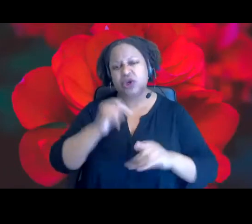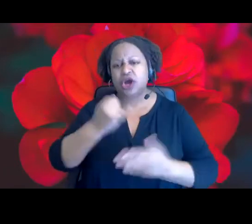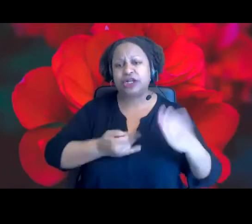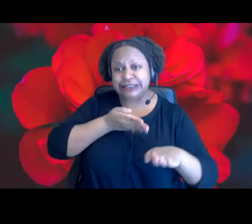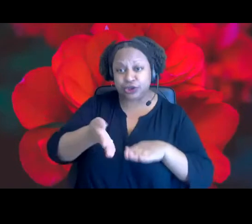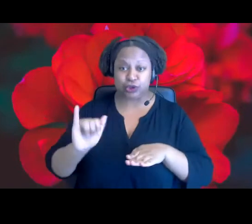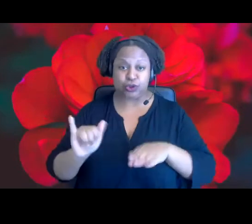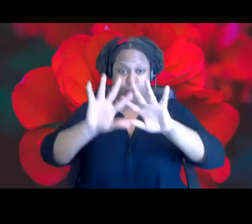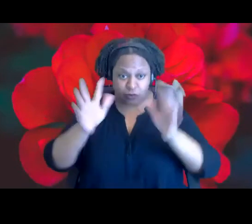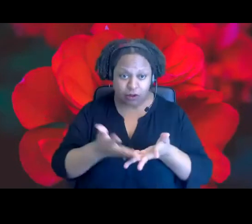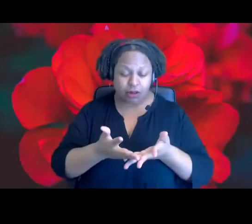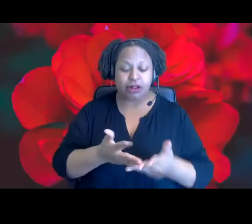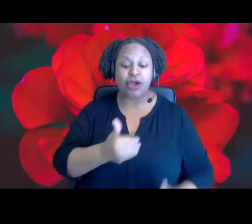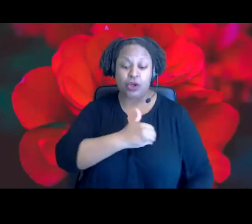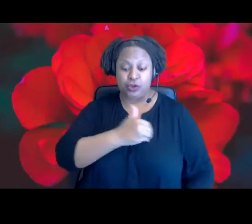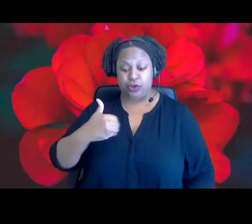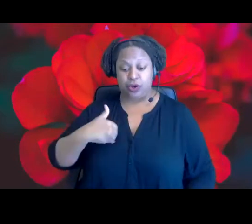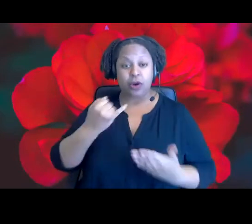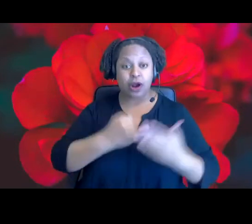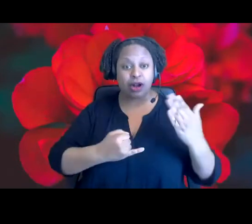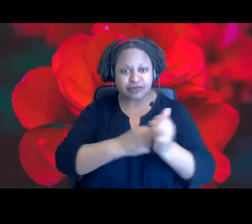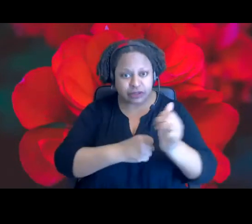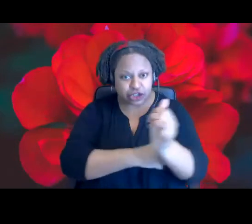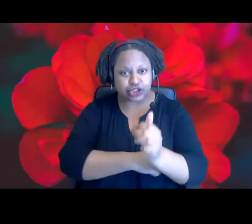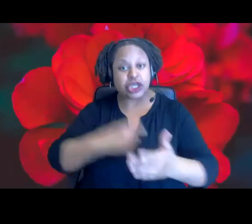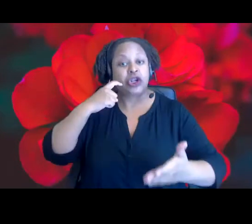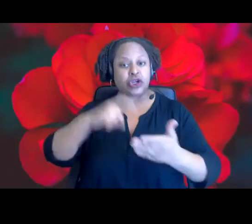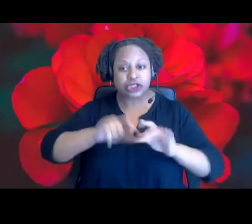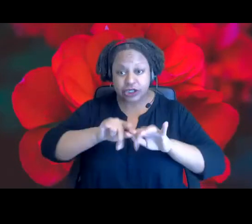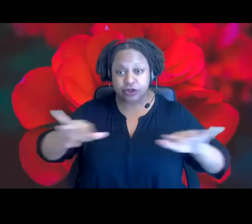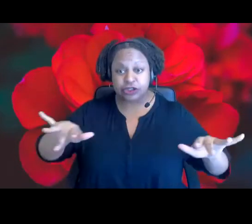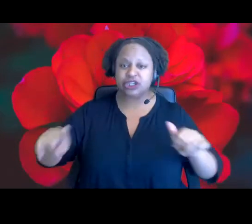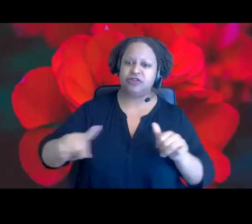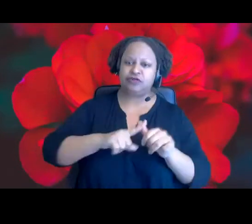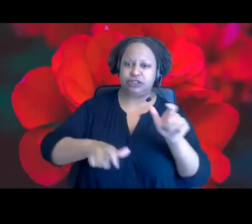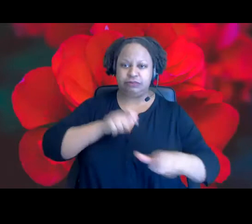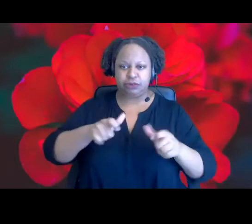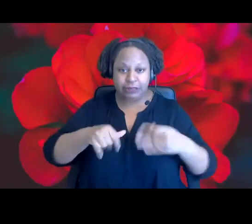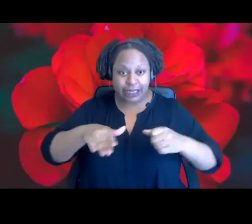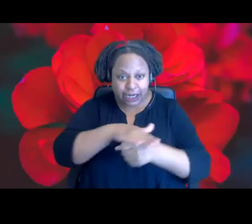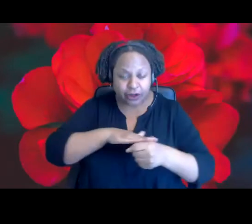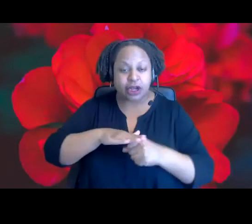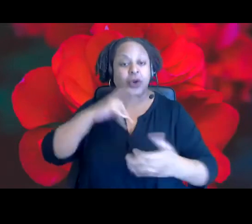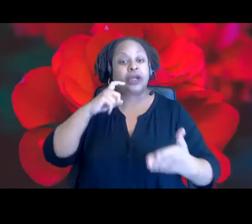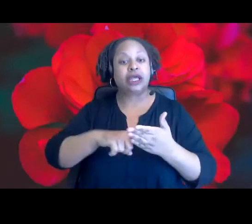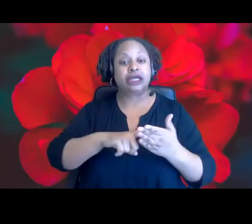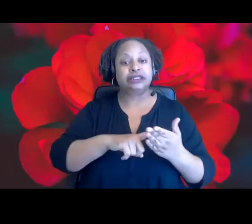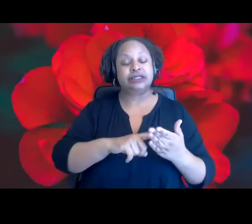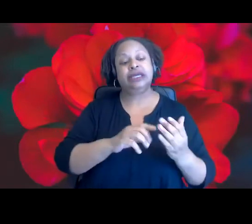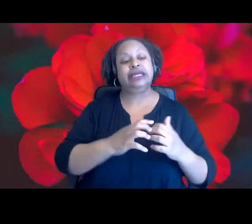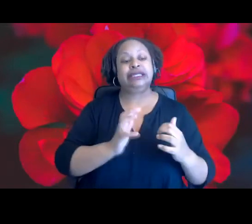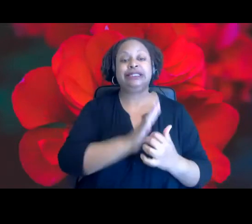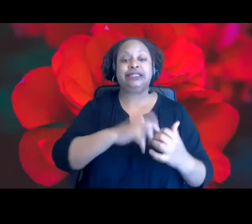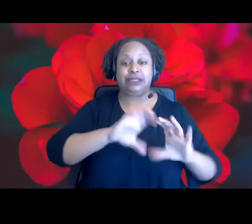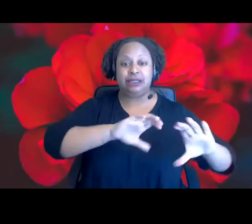Arts Foundation acknowledges the diversity of the First Peoples of this area and recognizes the territories of the Wendat, the